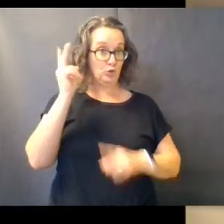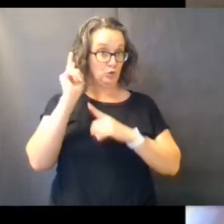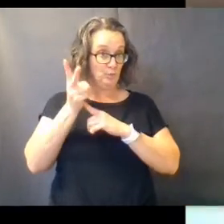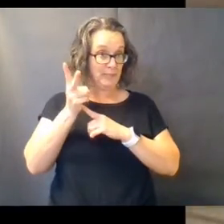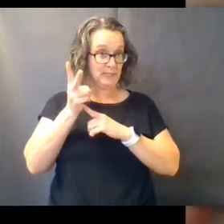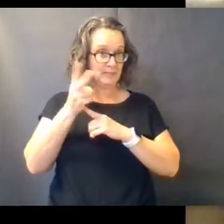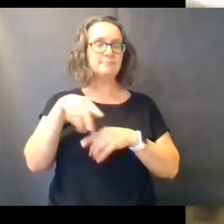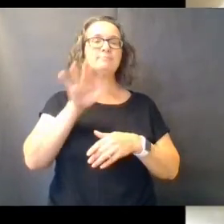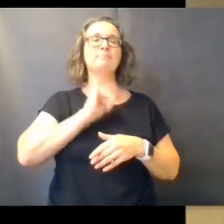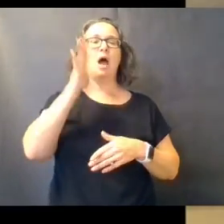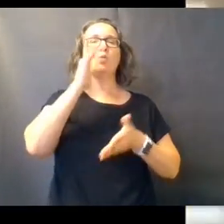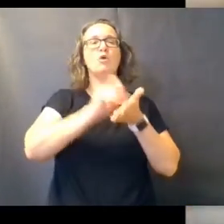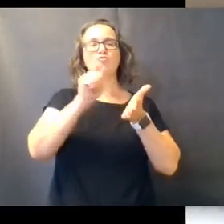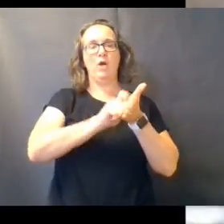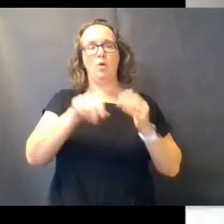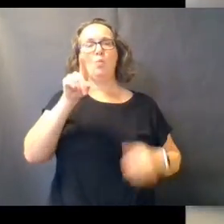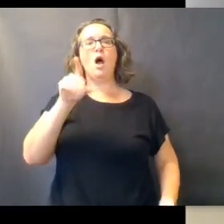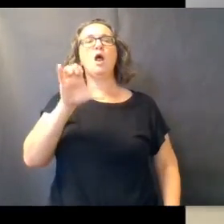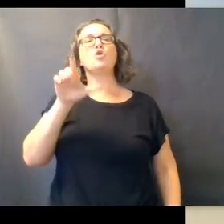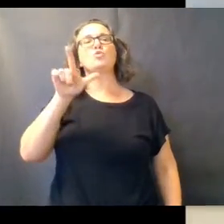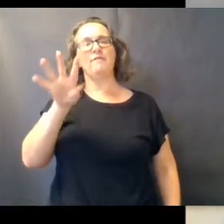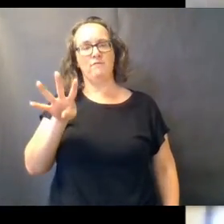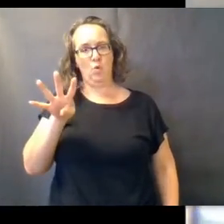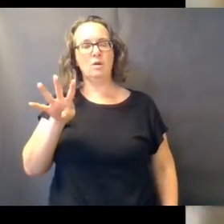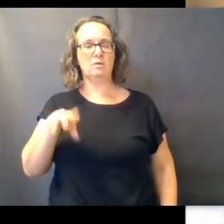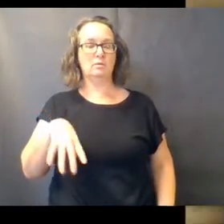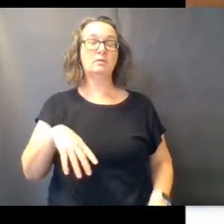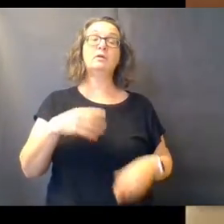degrees. The plastic cup